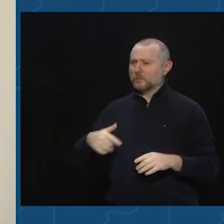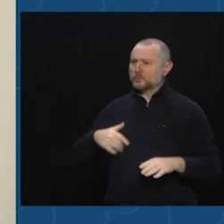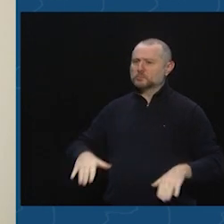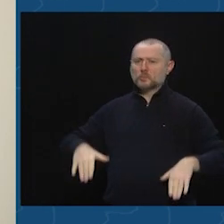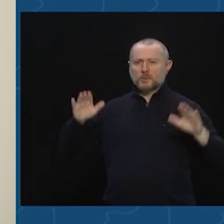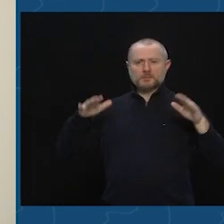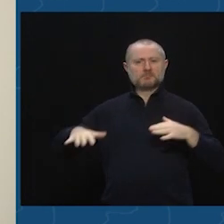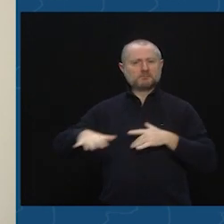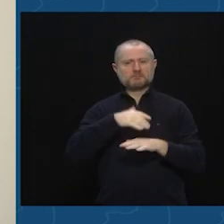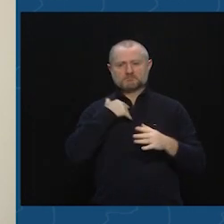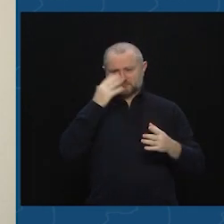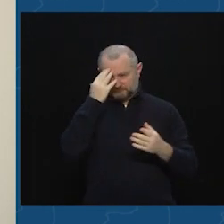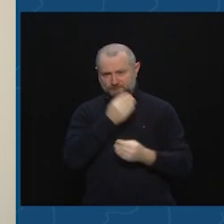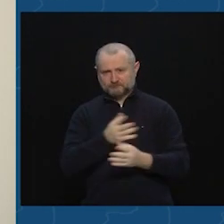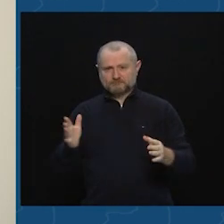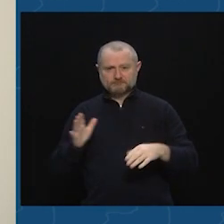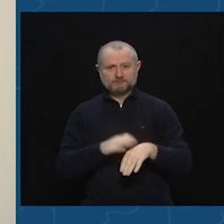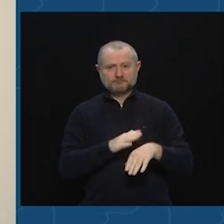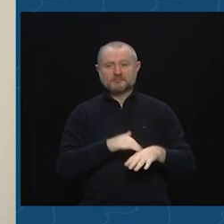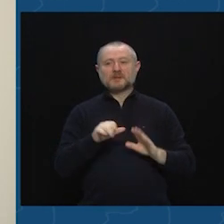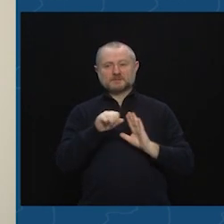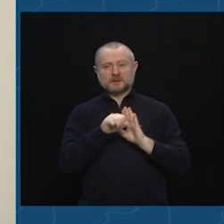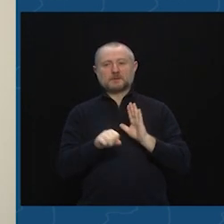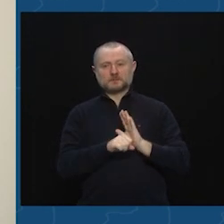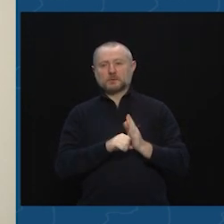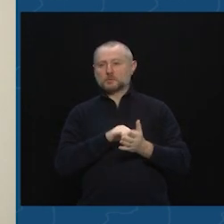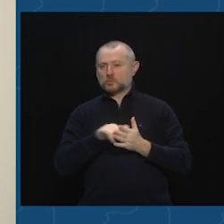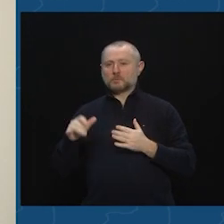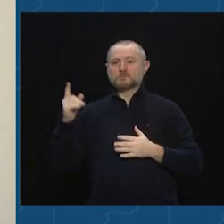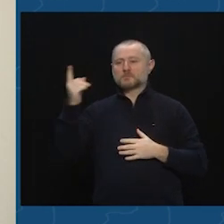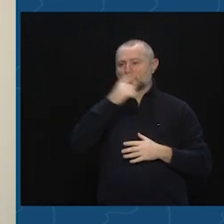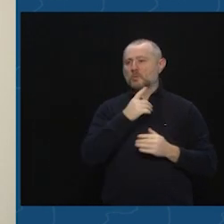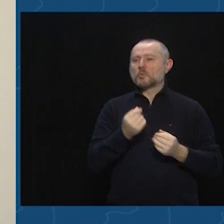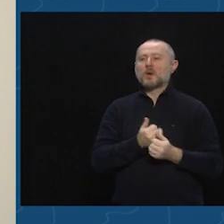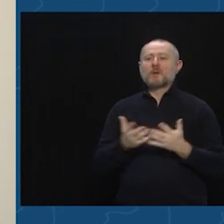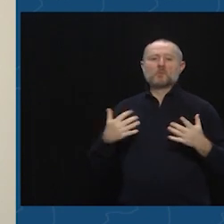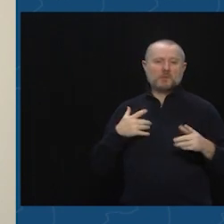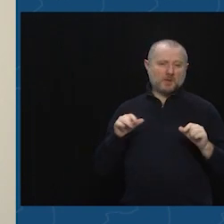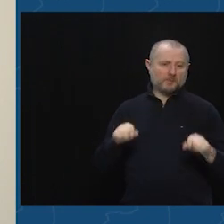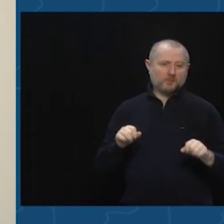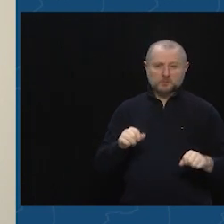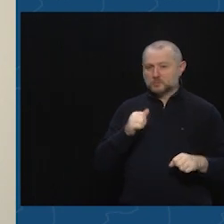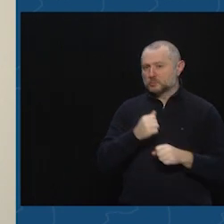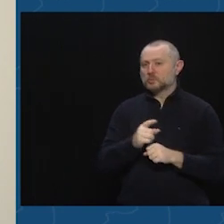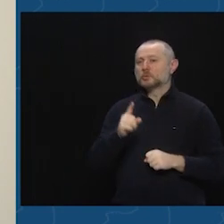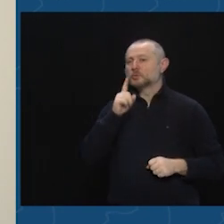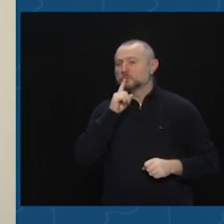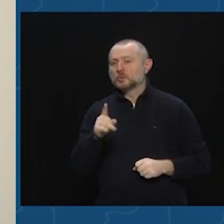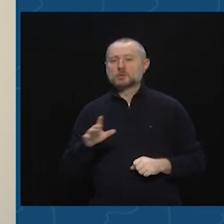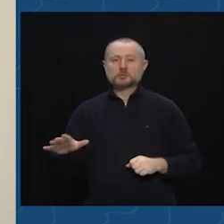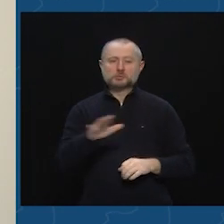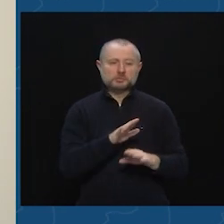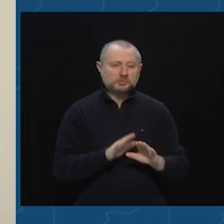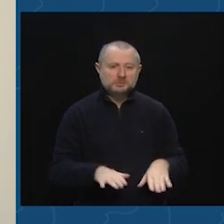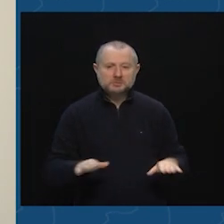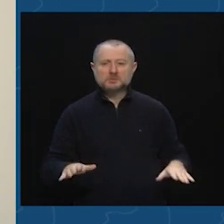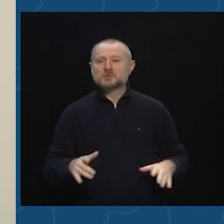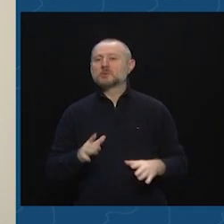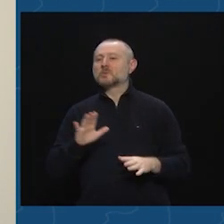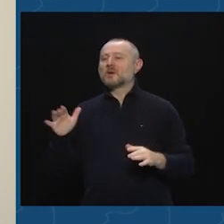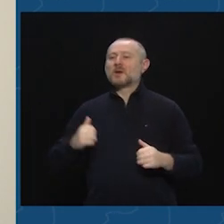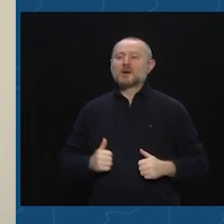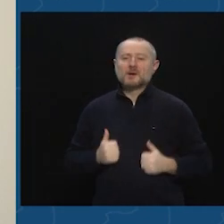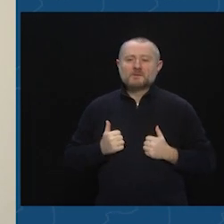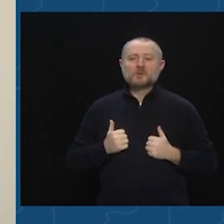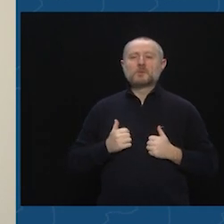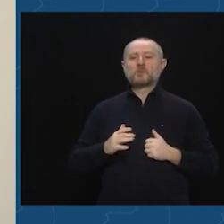New York is doing everything it can to help make sure that your children and your lives will